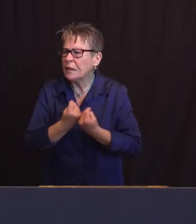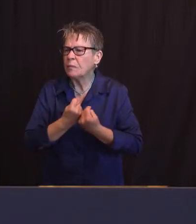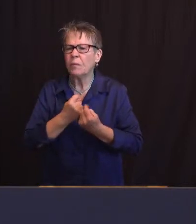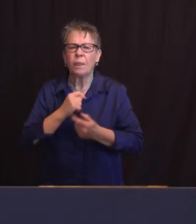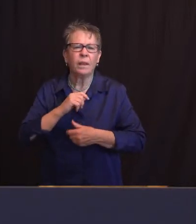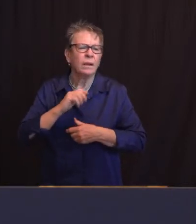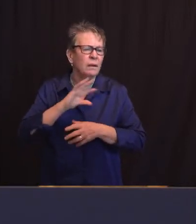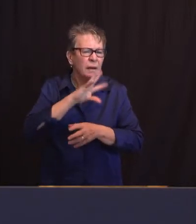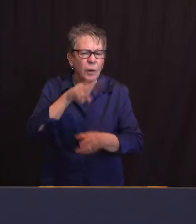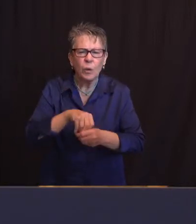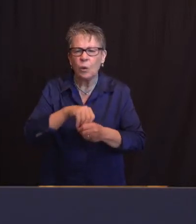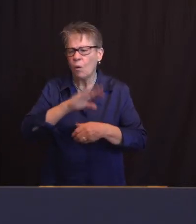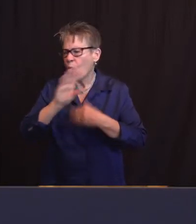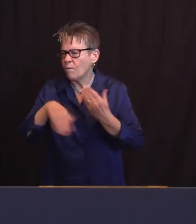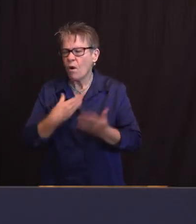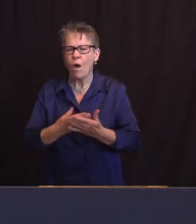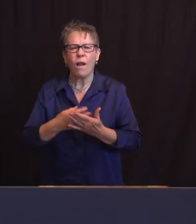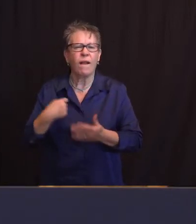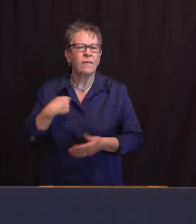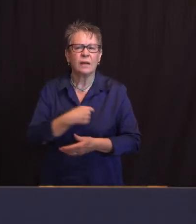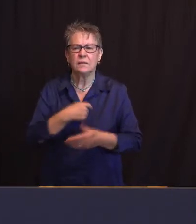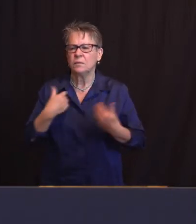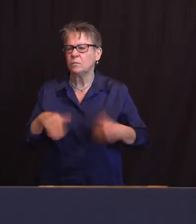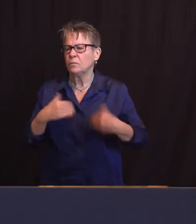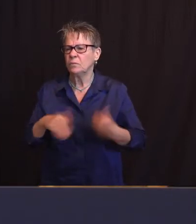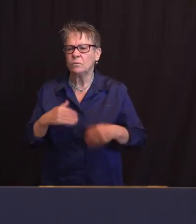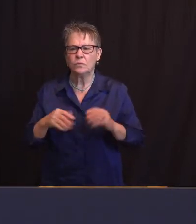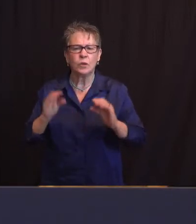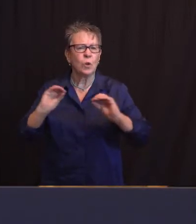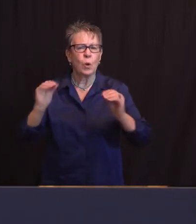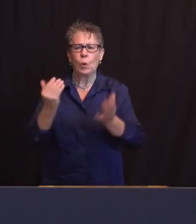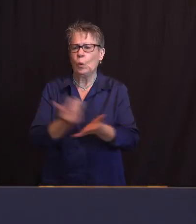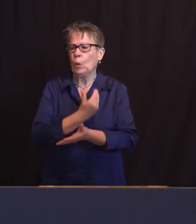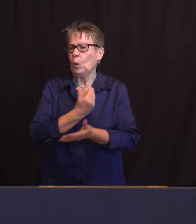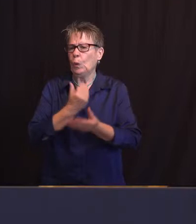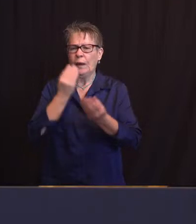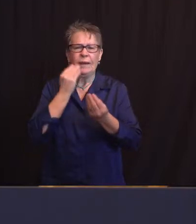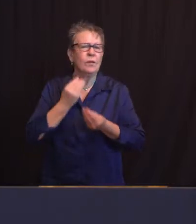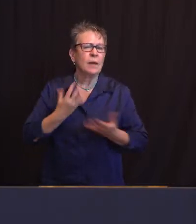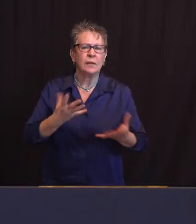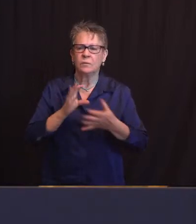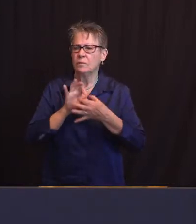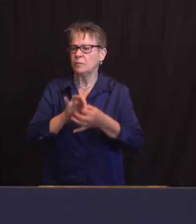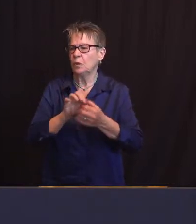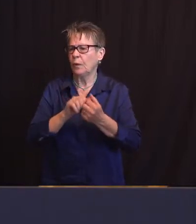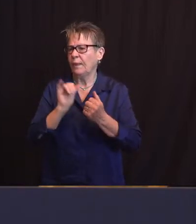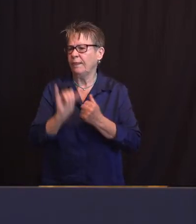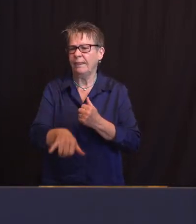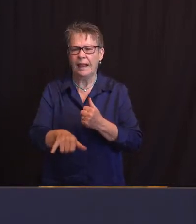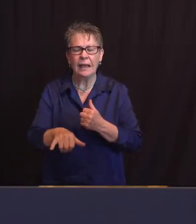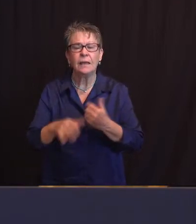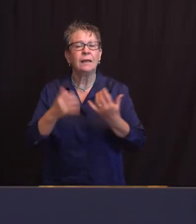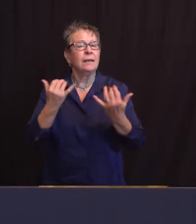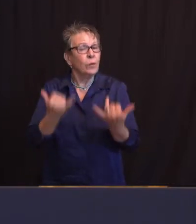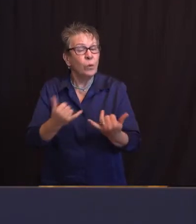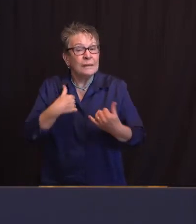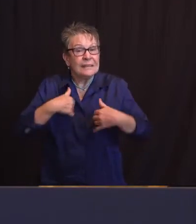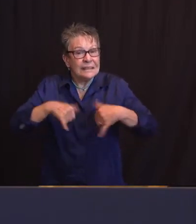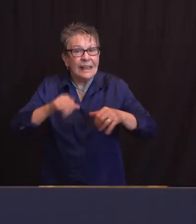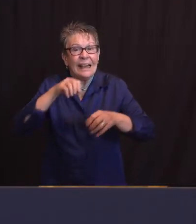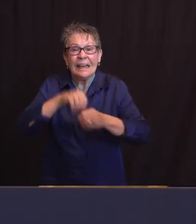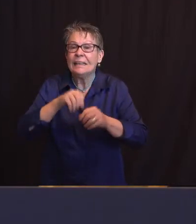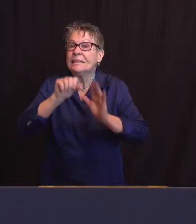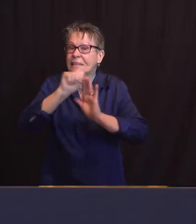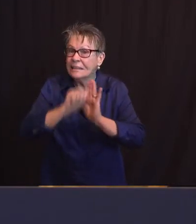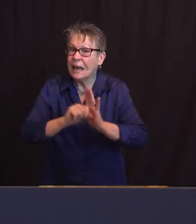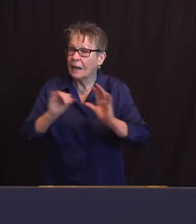again, I don't have any news or updates on that other than, we do what we do for a reason. So the health emergency, which is the